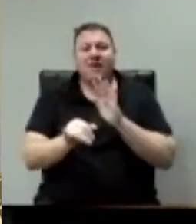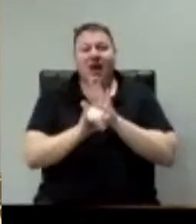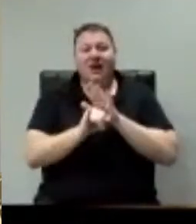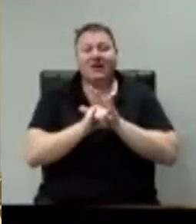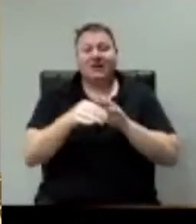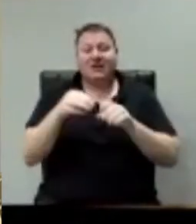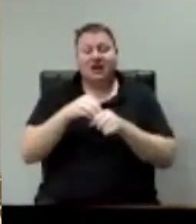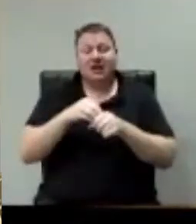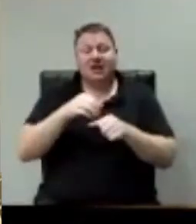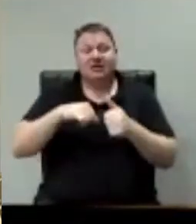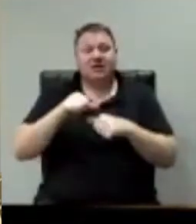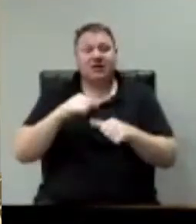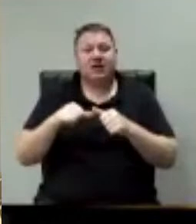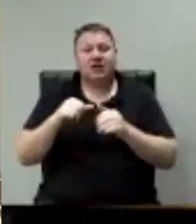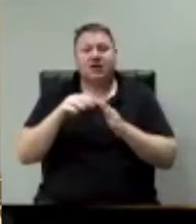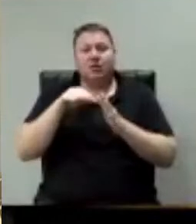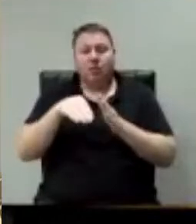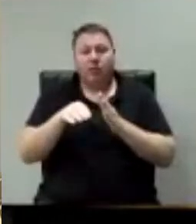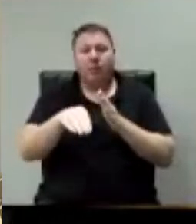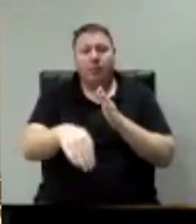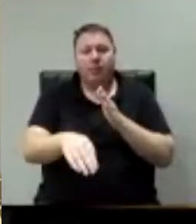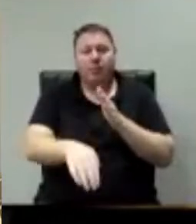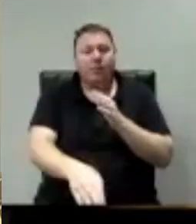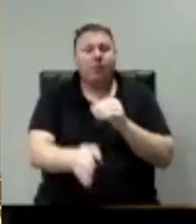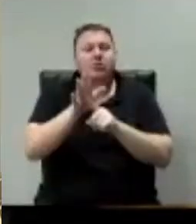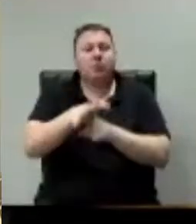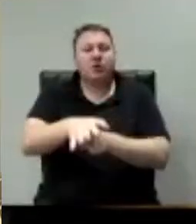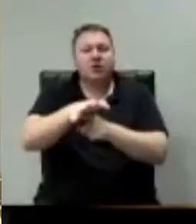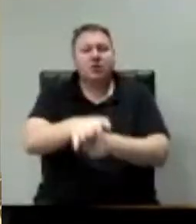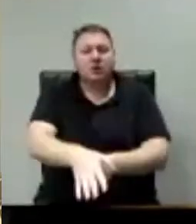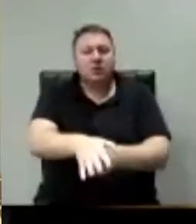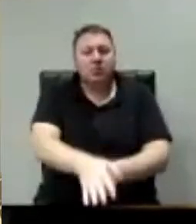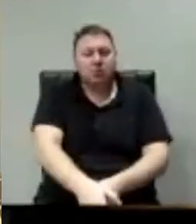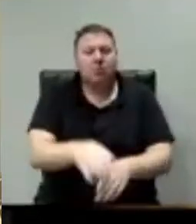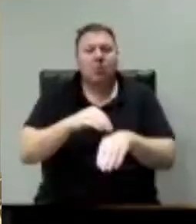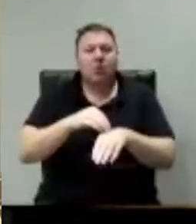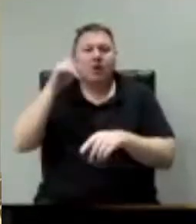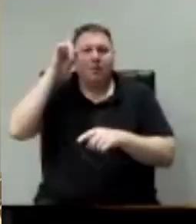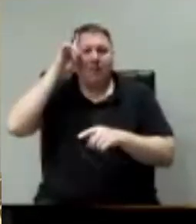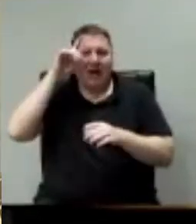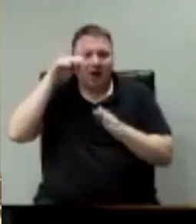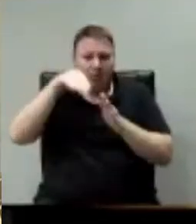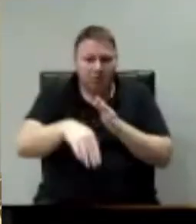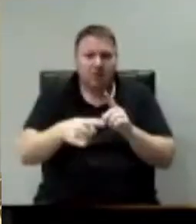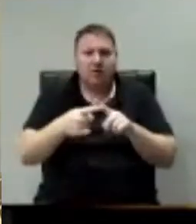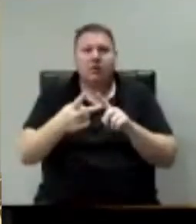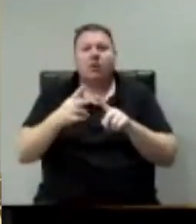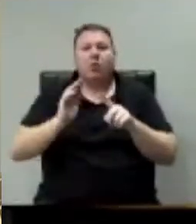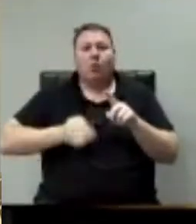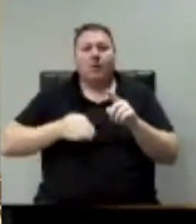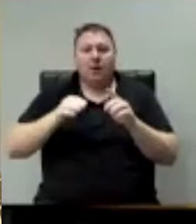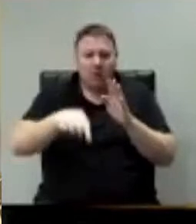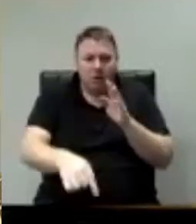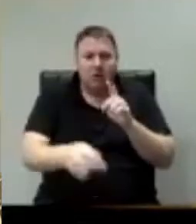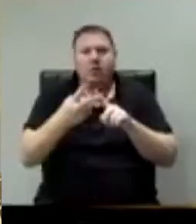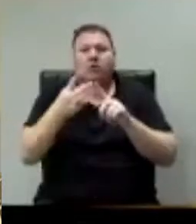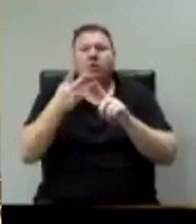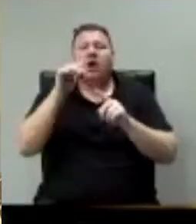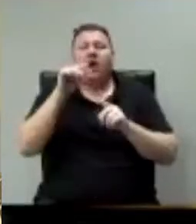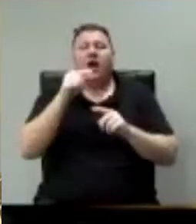in society, you fall deeper into the whole of oppression. If you are Black, you fall deeper. If you're a woman, you fall deeper. If